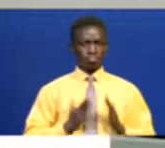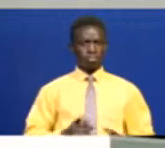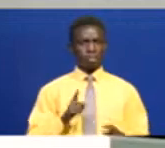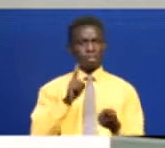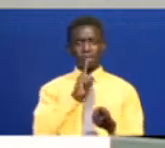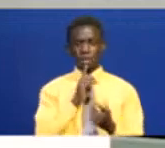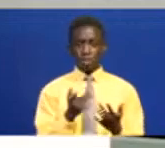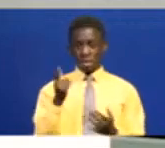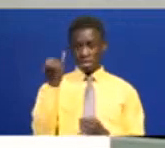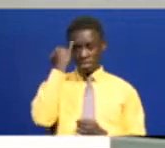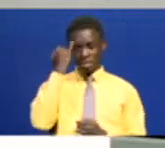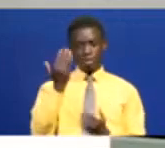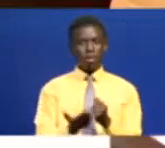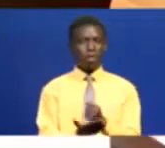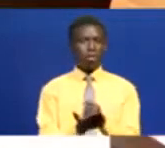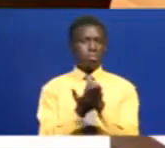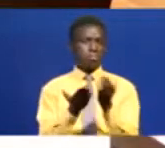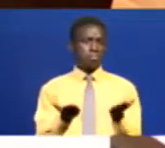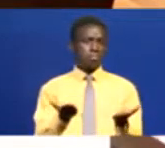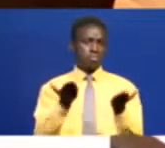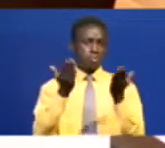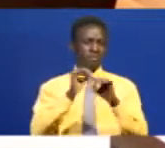help curb corruption.